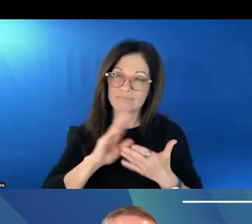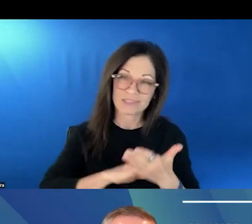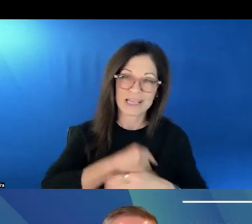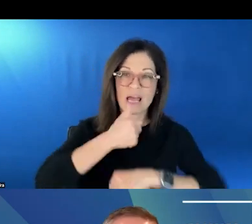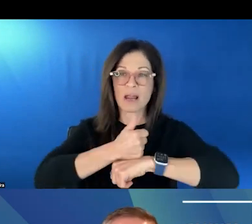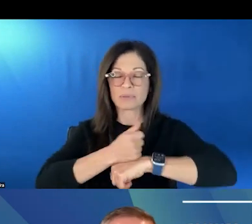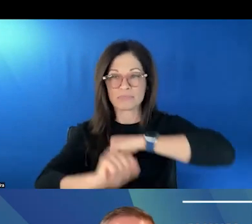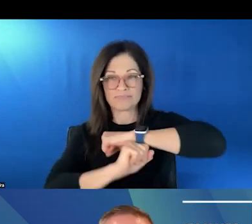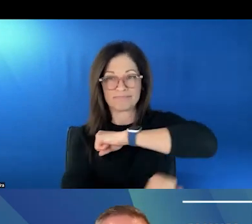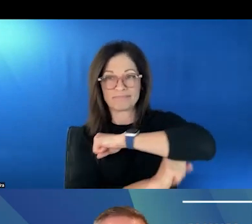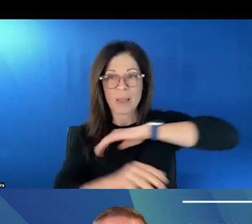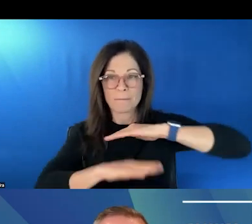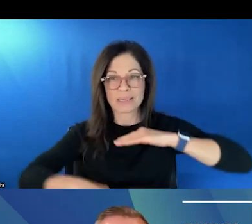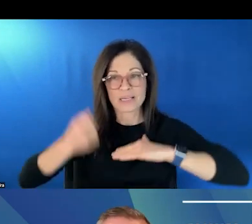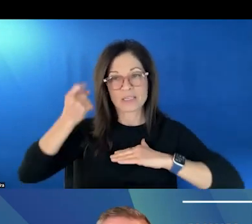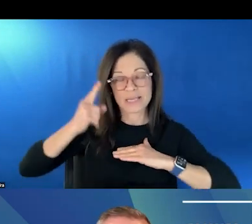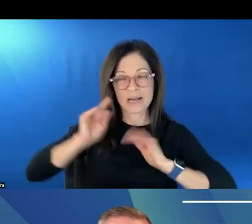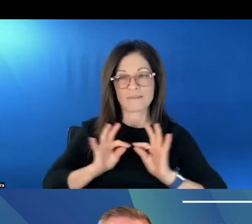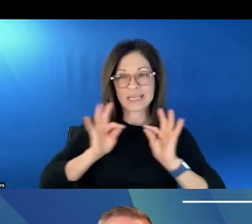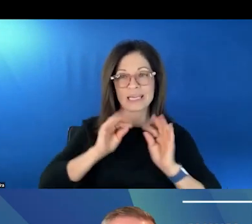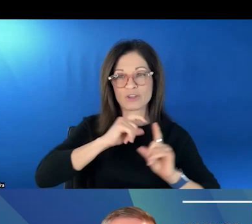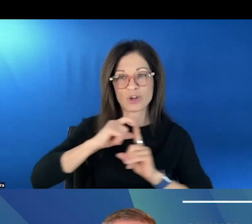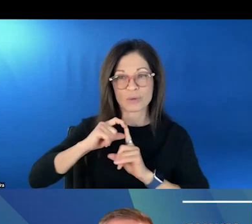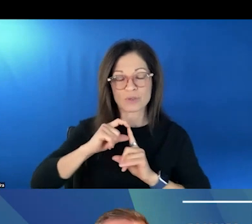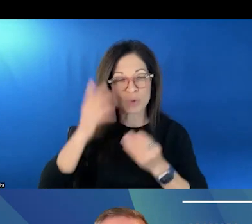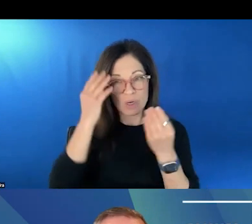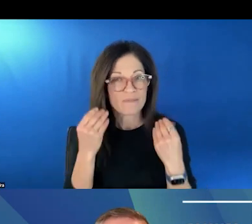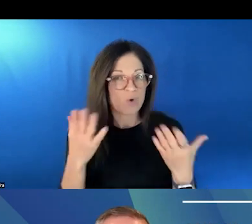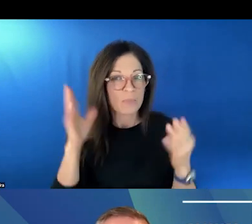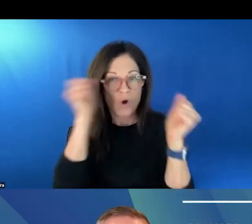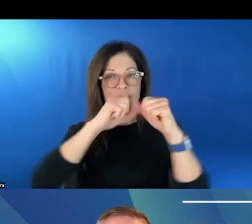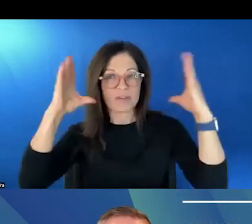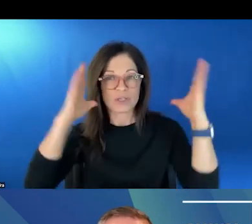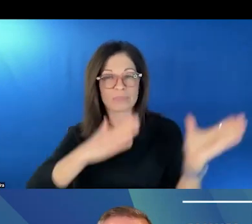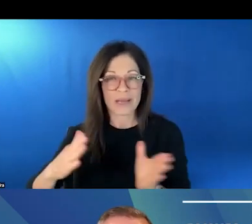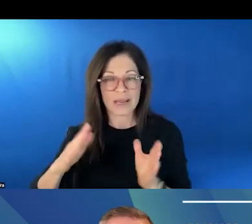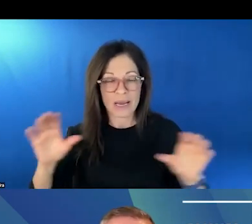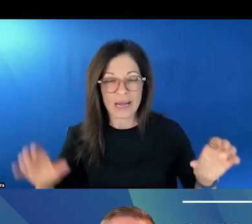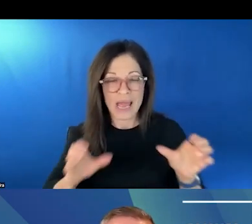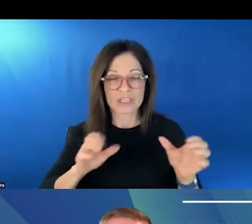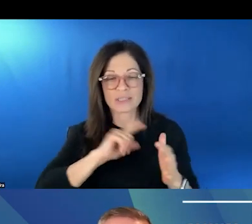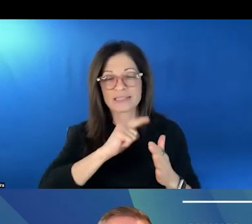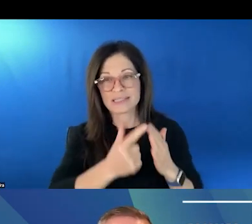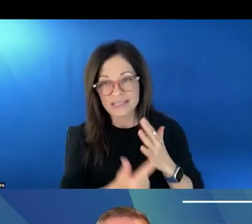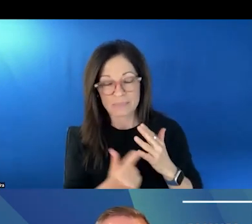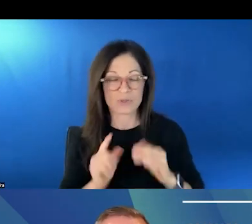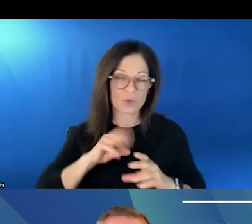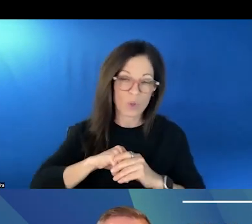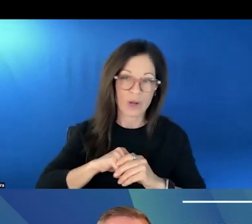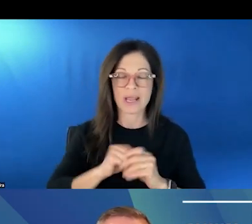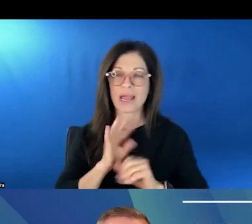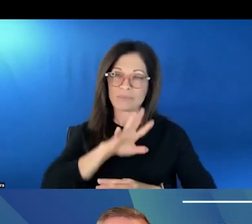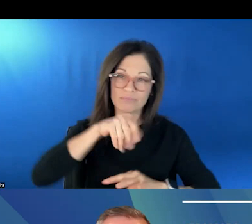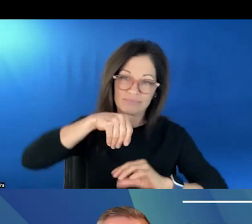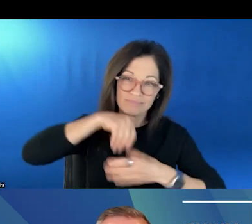foundational understanding of key terms to inform vision planning, action steps toward creating and embedding equity